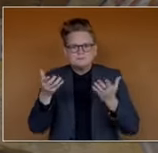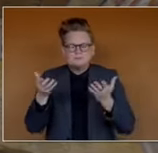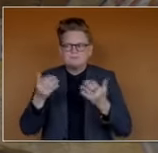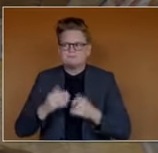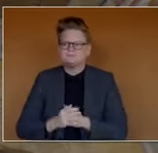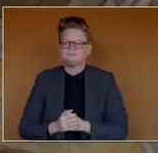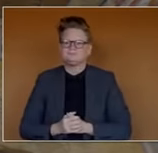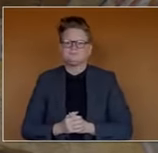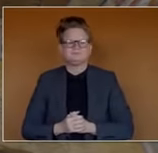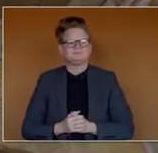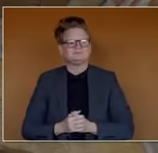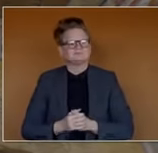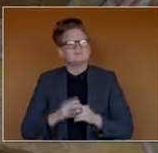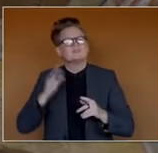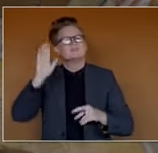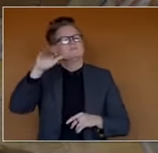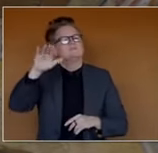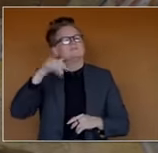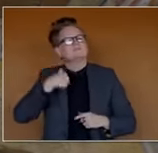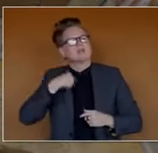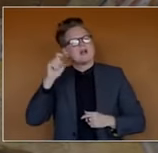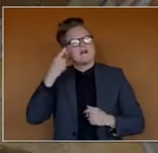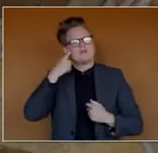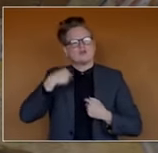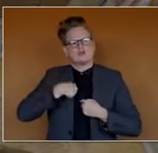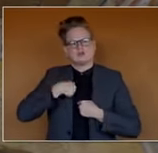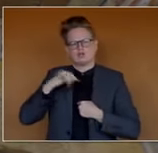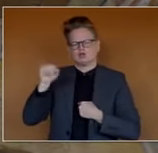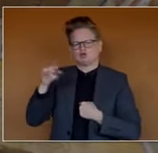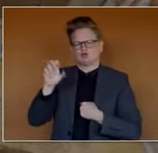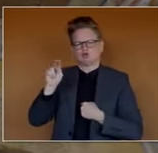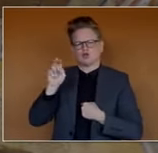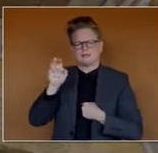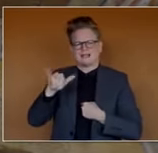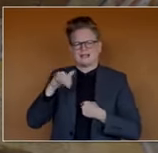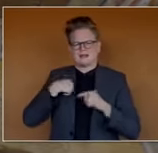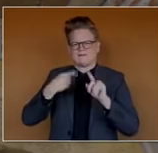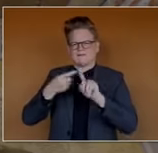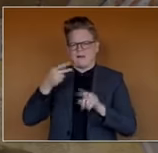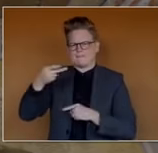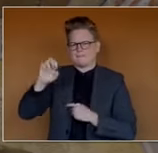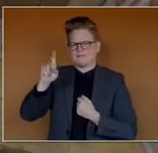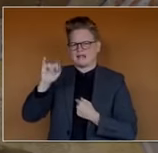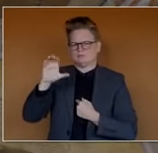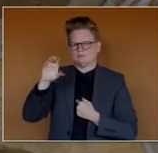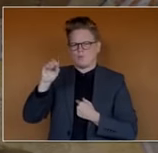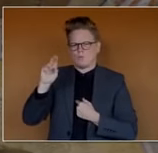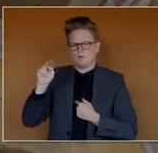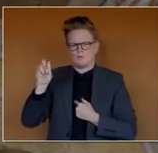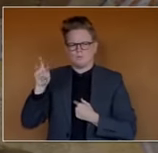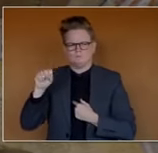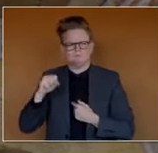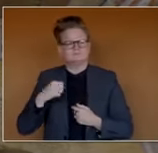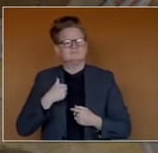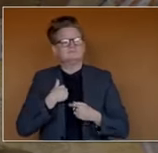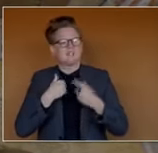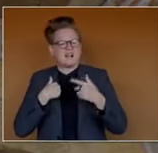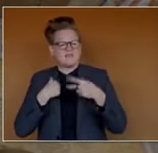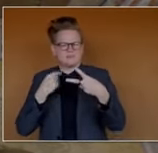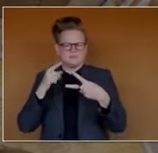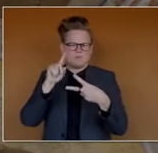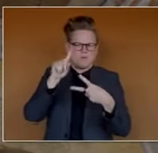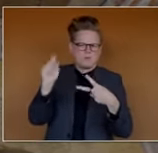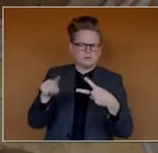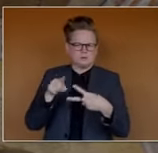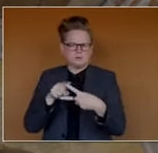Hey, Governor, Jeremy with Politico. Thanks for taking our questions. I'm going to do every other reporter's favorite thing and ask you a two-part question. So